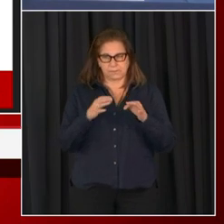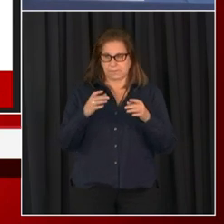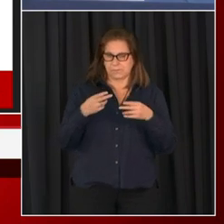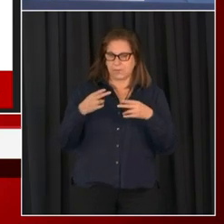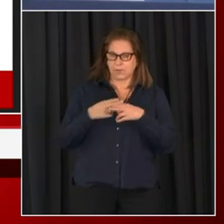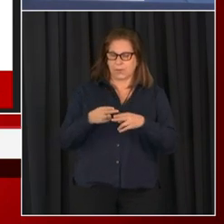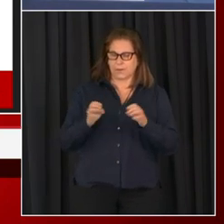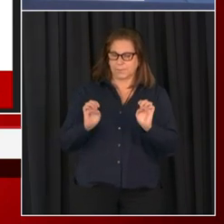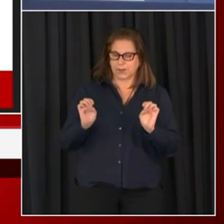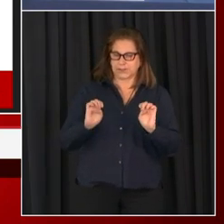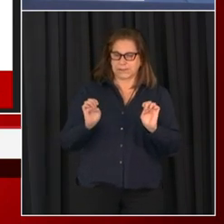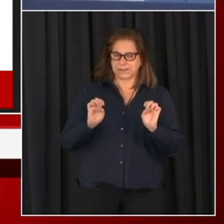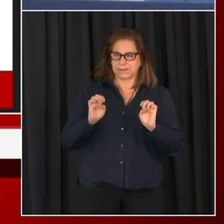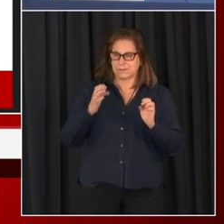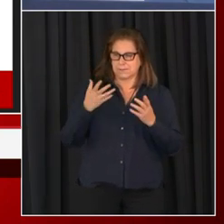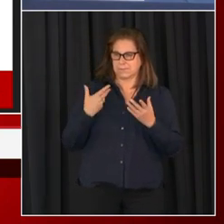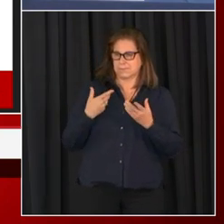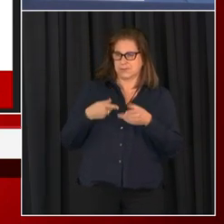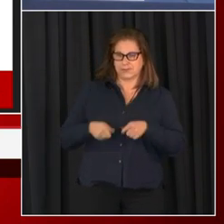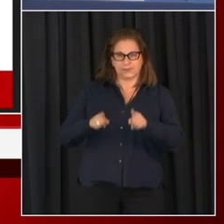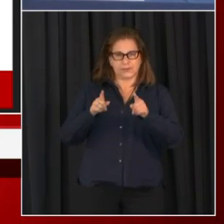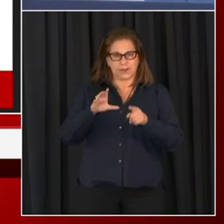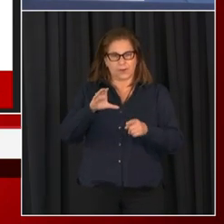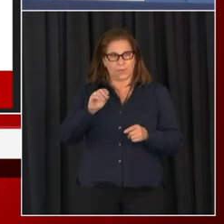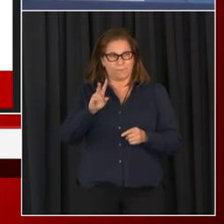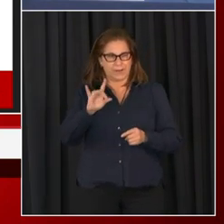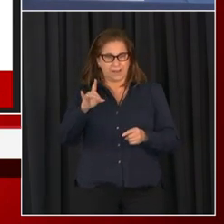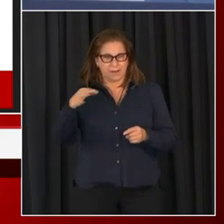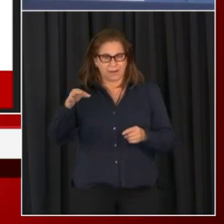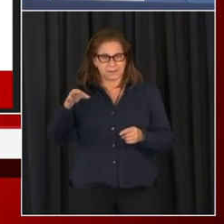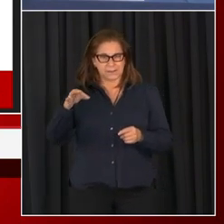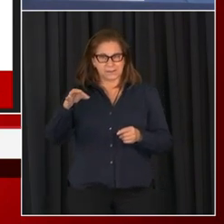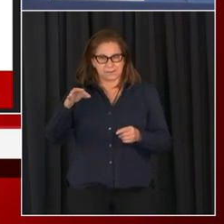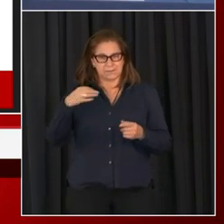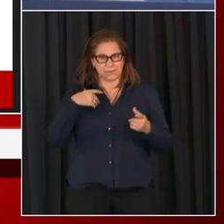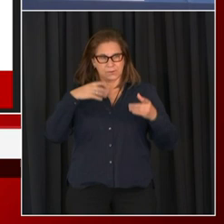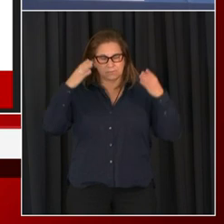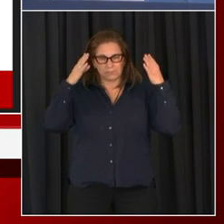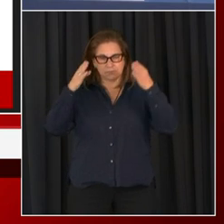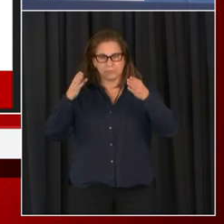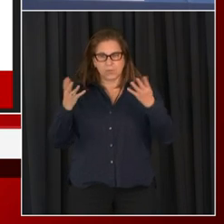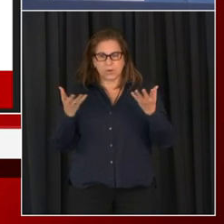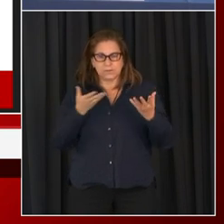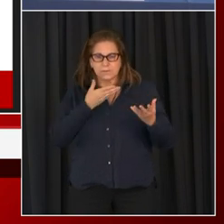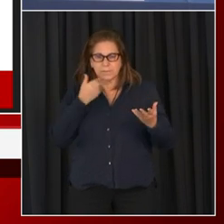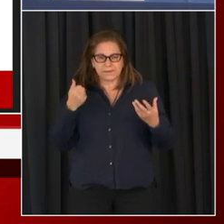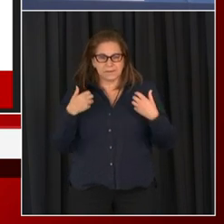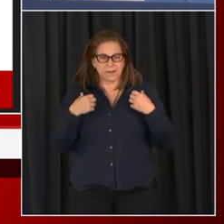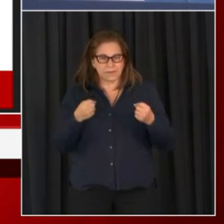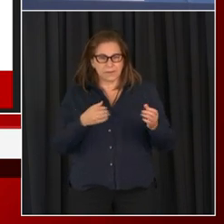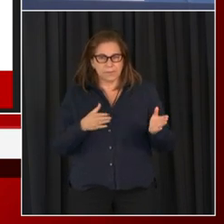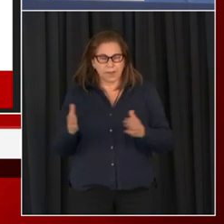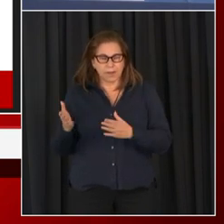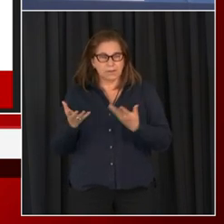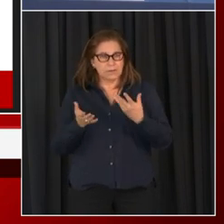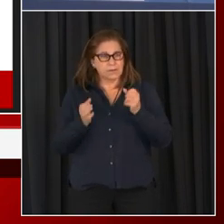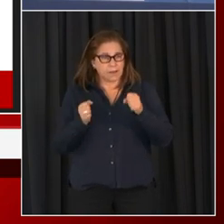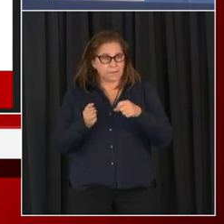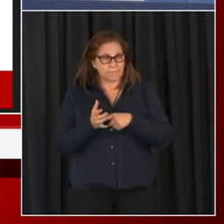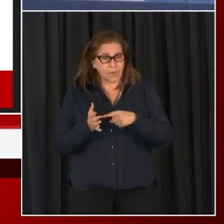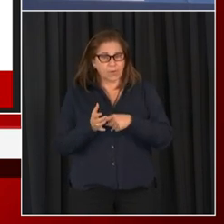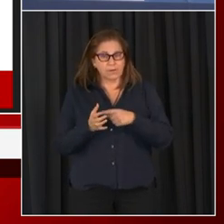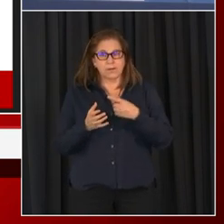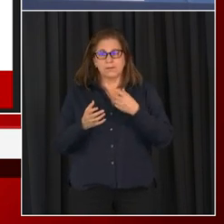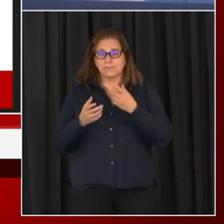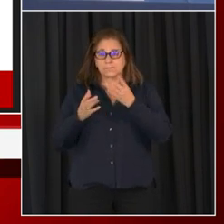budgets. For small businesses and nonprofits, we have 163 different health plans for 2021